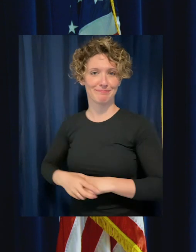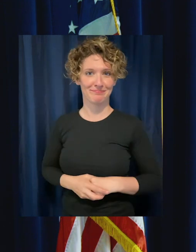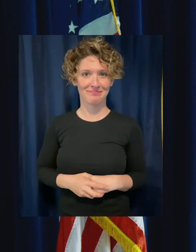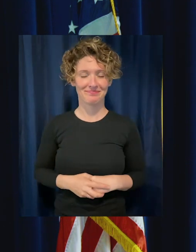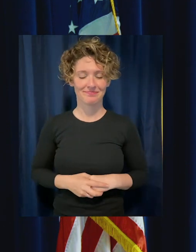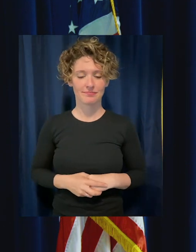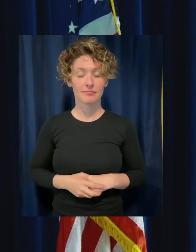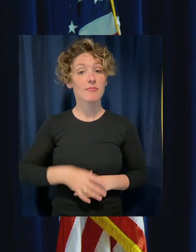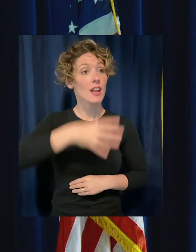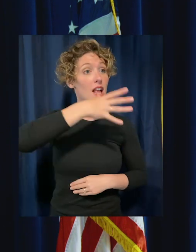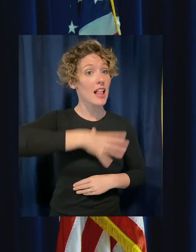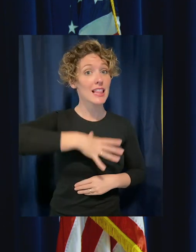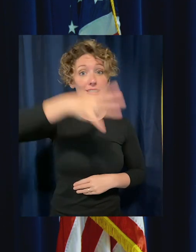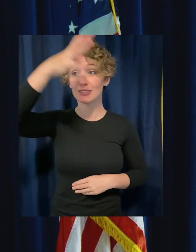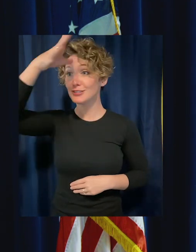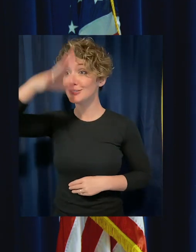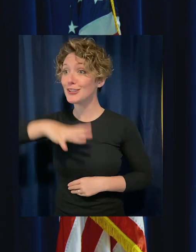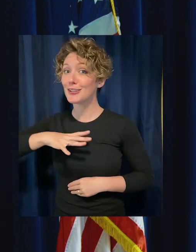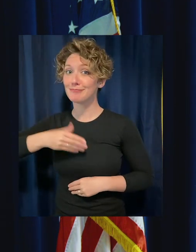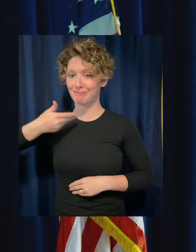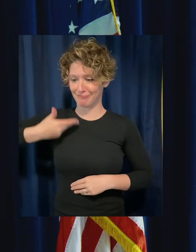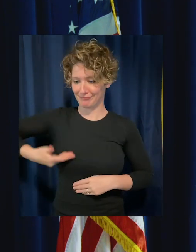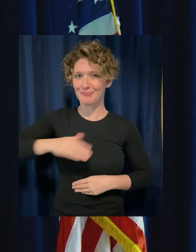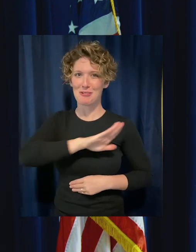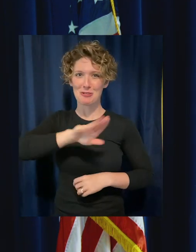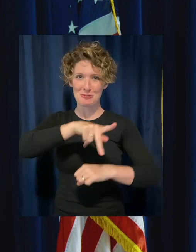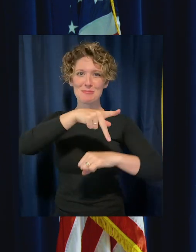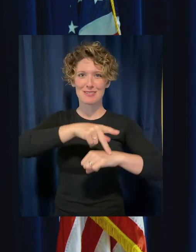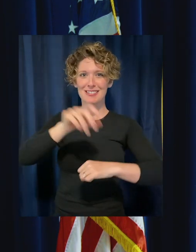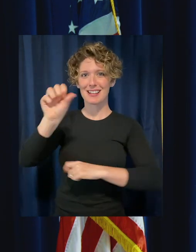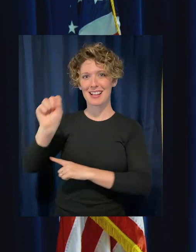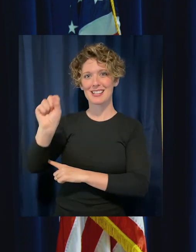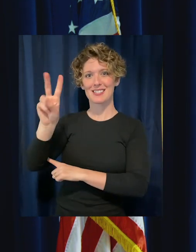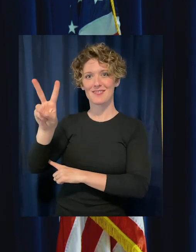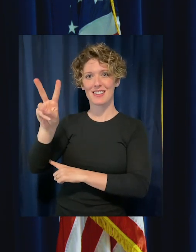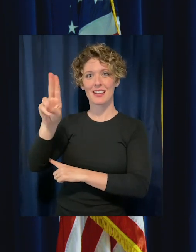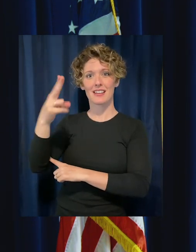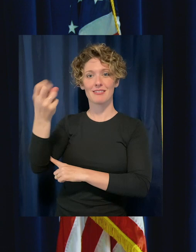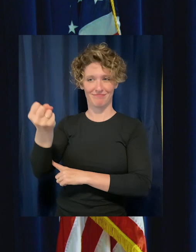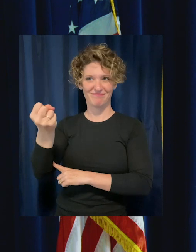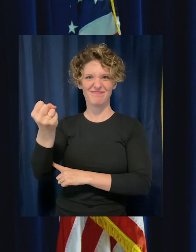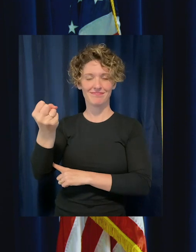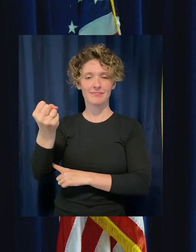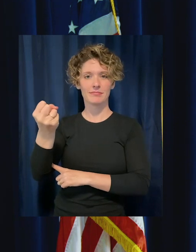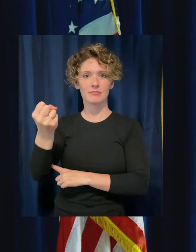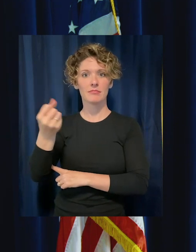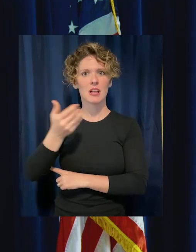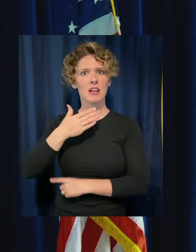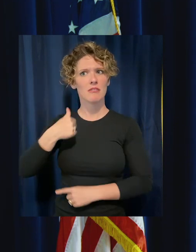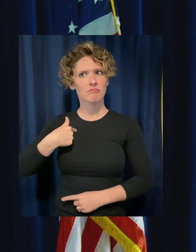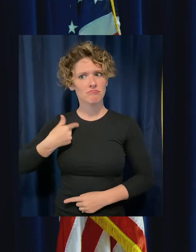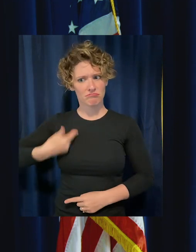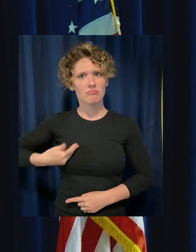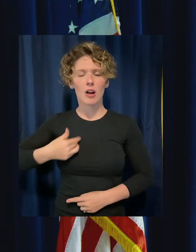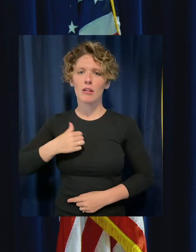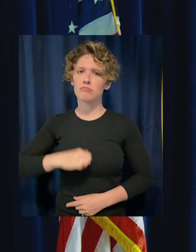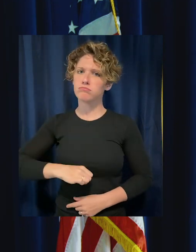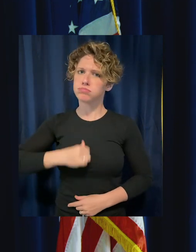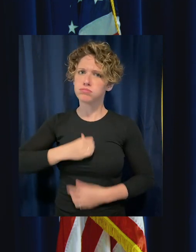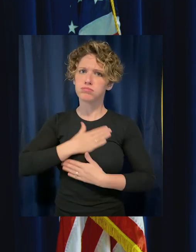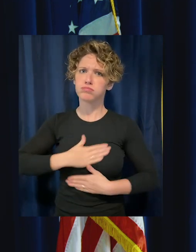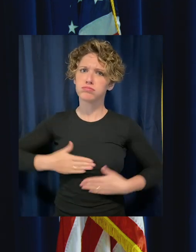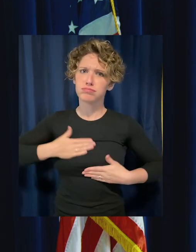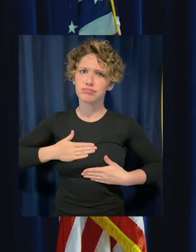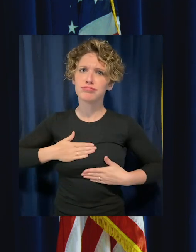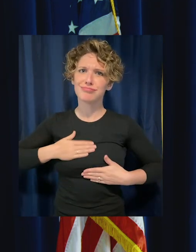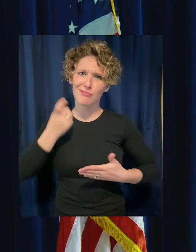Ladies and gentlemen, as principal of Susitna Valley Junior Senior High School, it is my pleasure to recognize and present to you the following